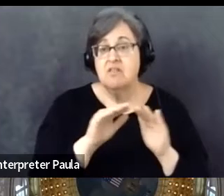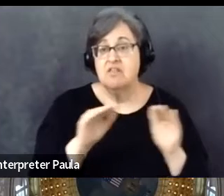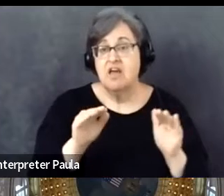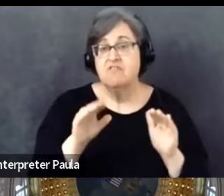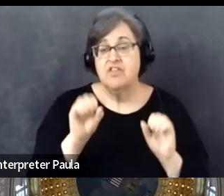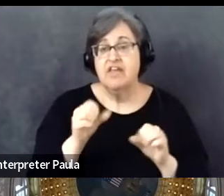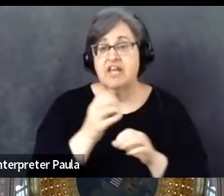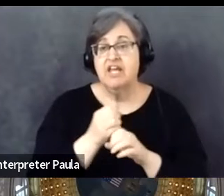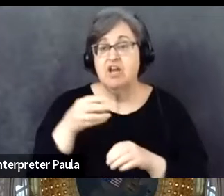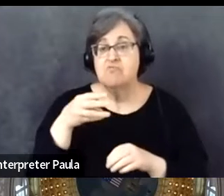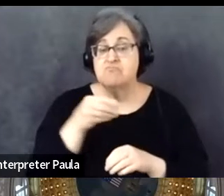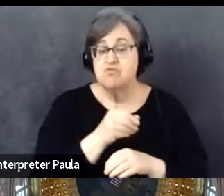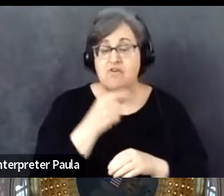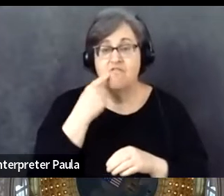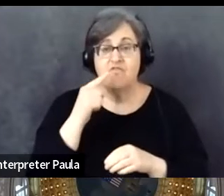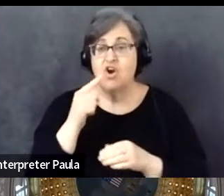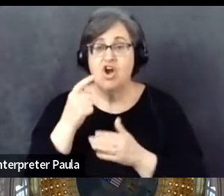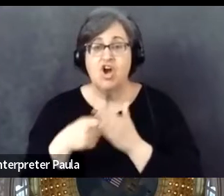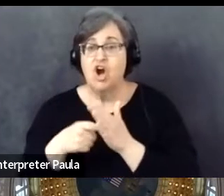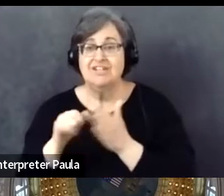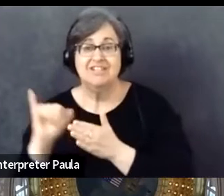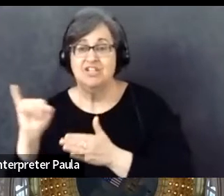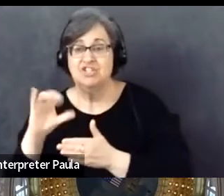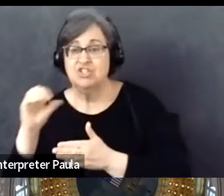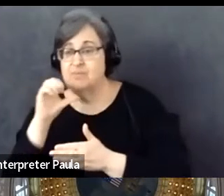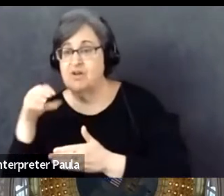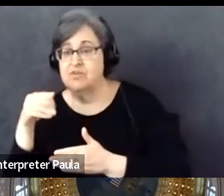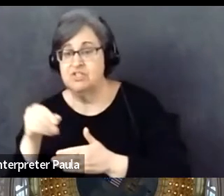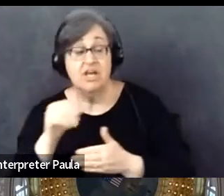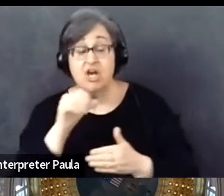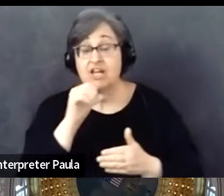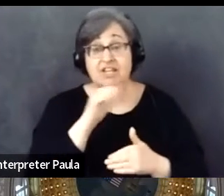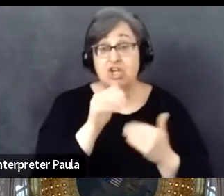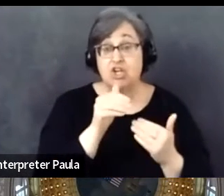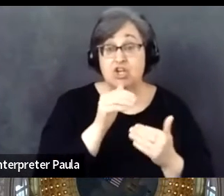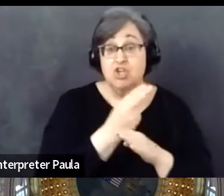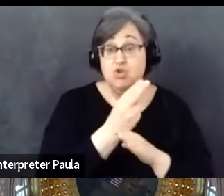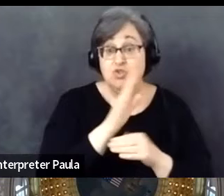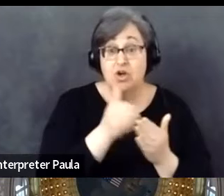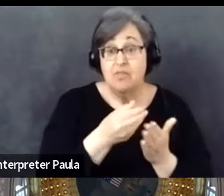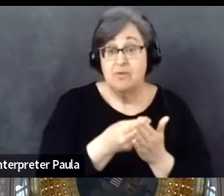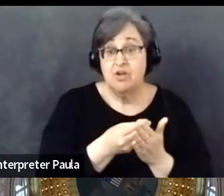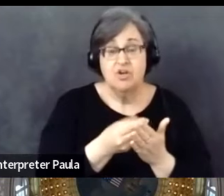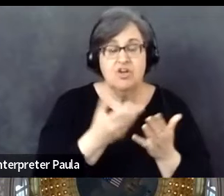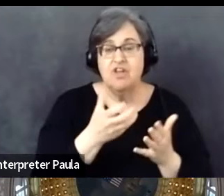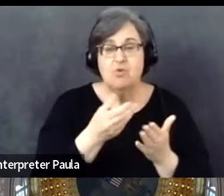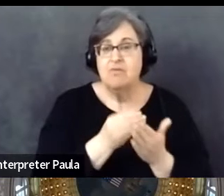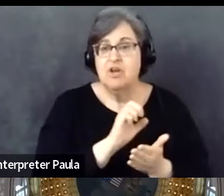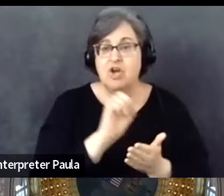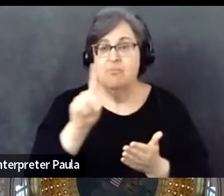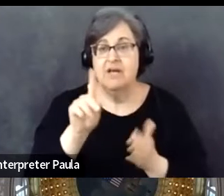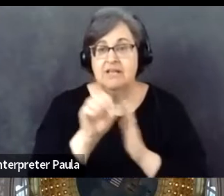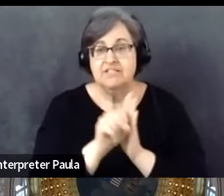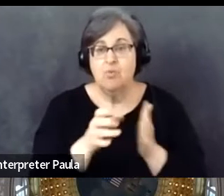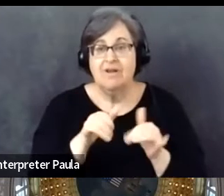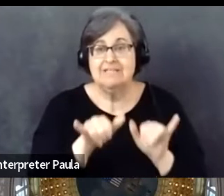insurance companies. It wasn't all used, so they're just going to make sure that that money doesn't go back to the state. It stays